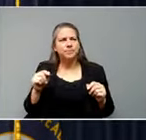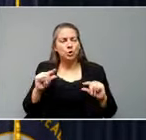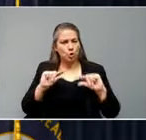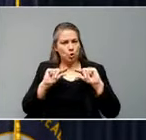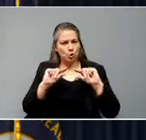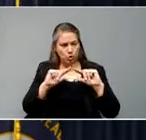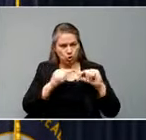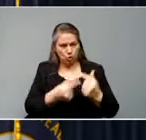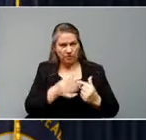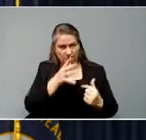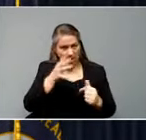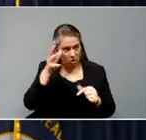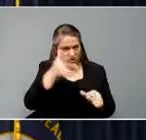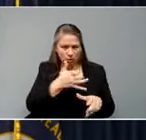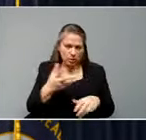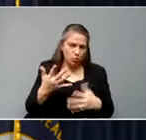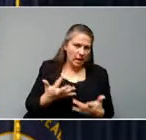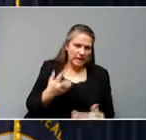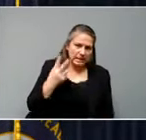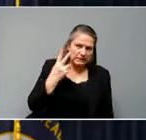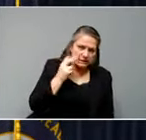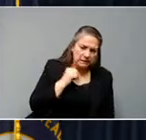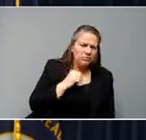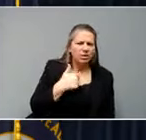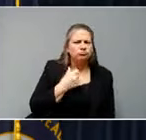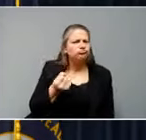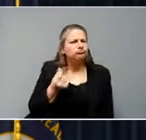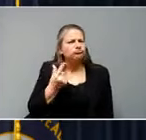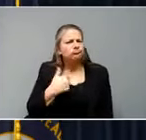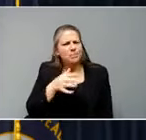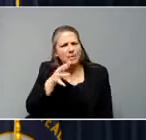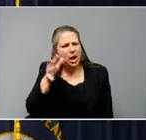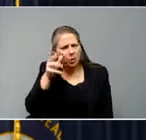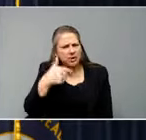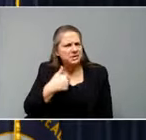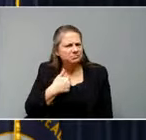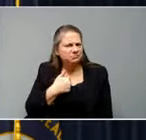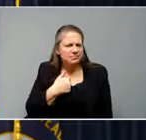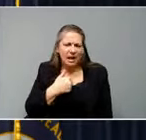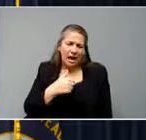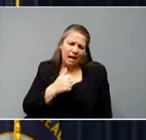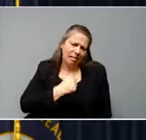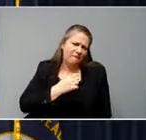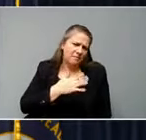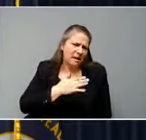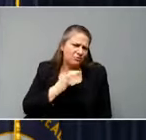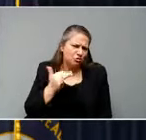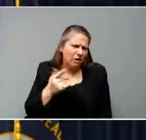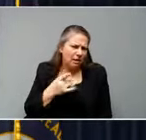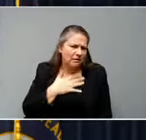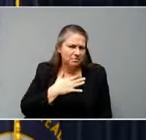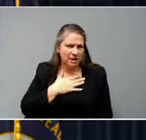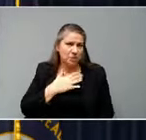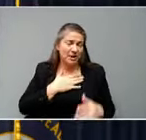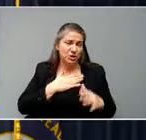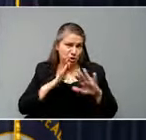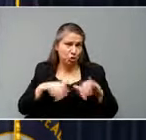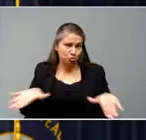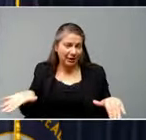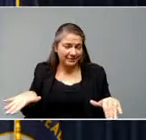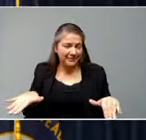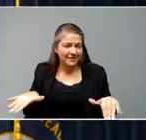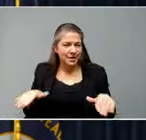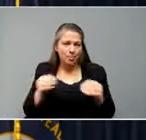want to wait and see, and I get that. I mean, I'm a parent and I love my children more than life